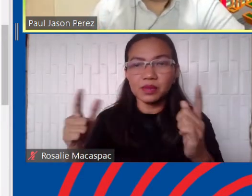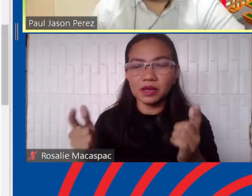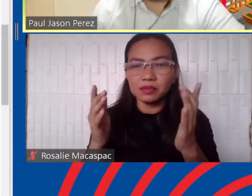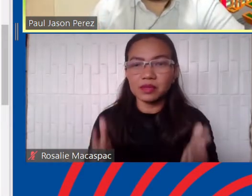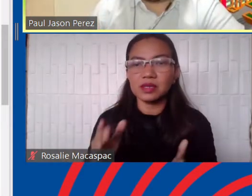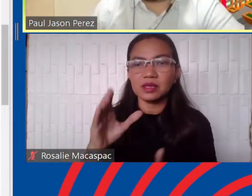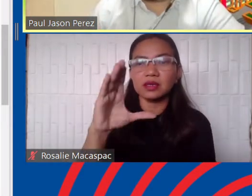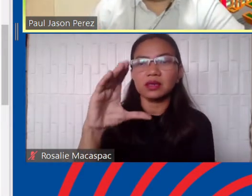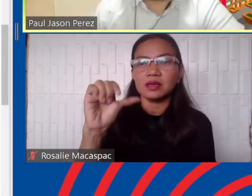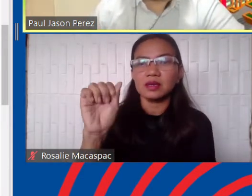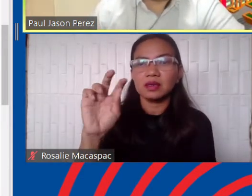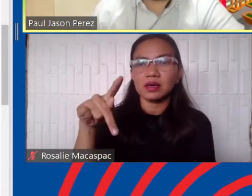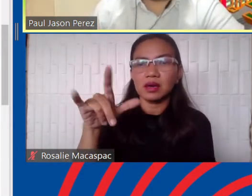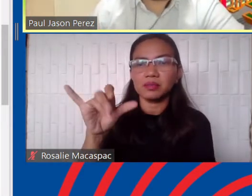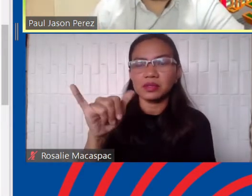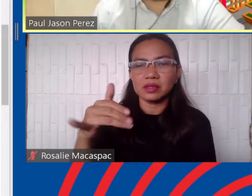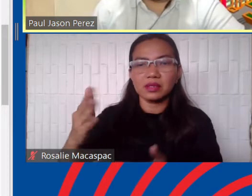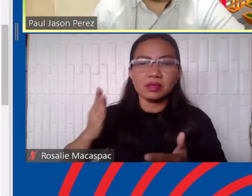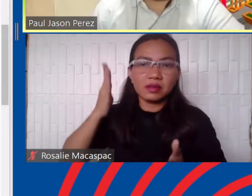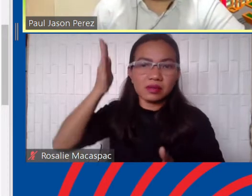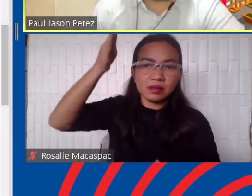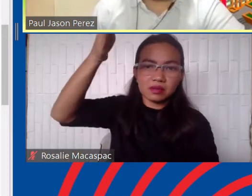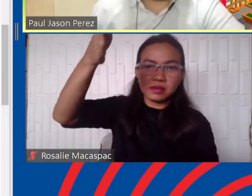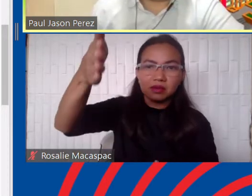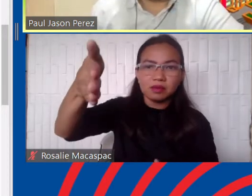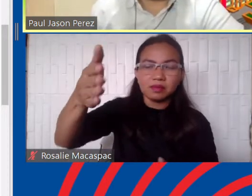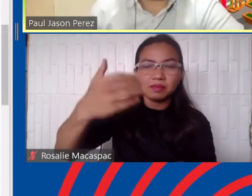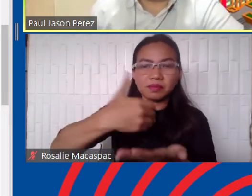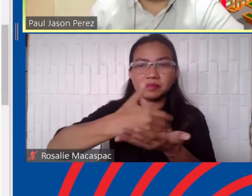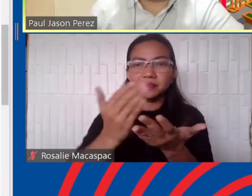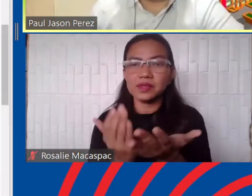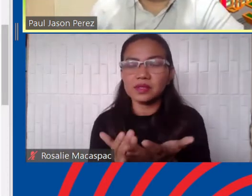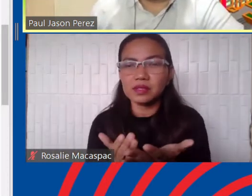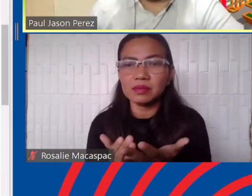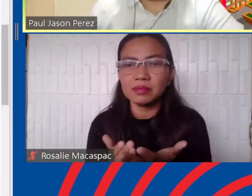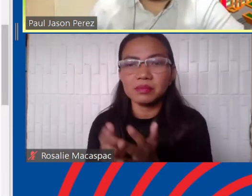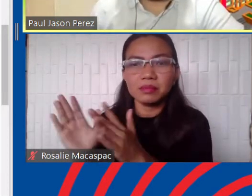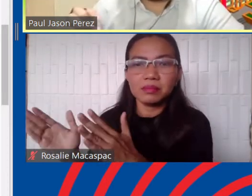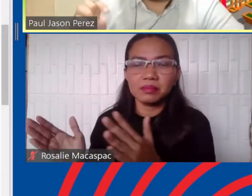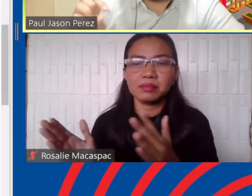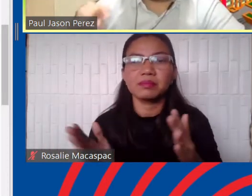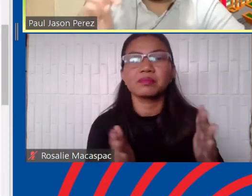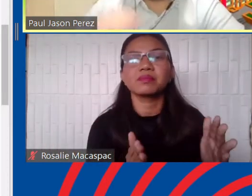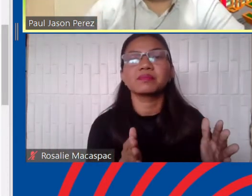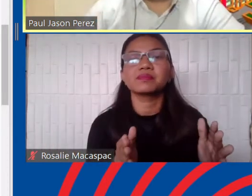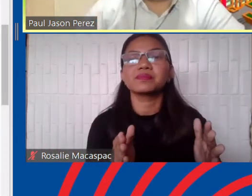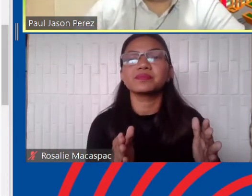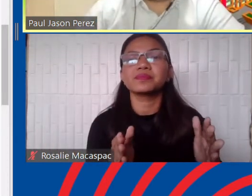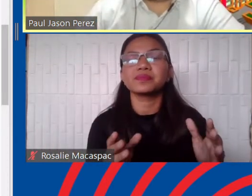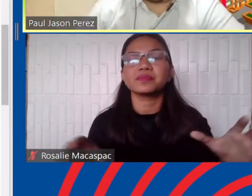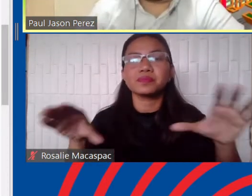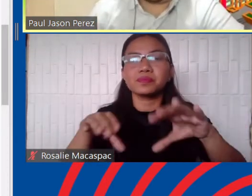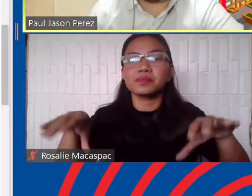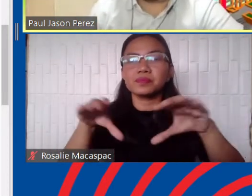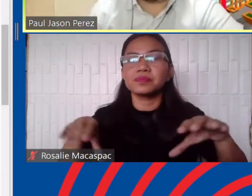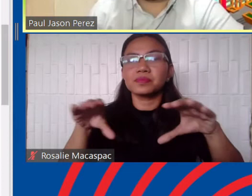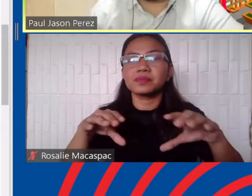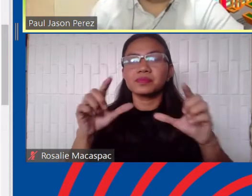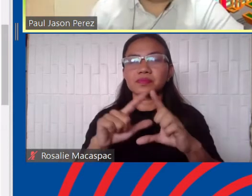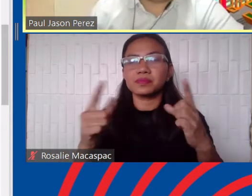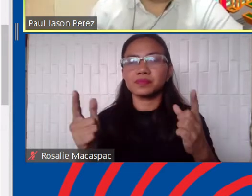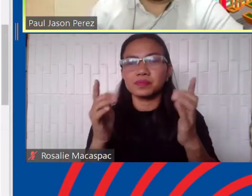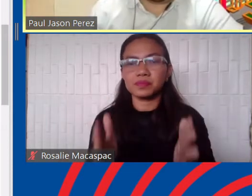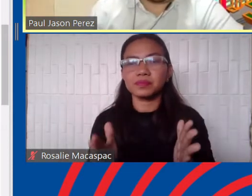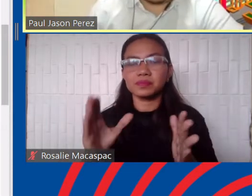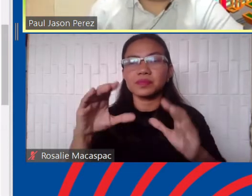carpentry in the near future. So some of the activities that we do that are usually done in a library carpentry